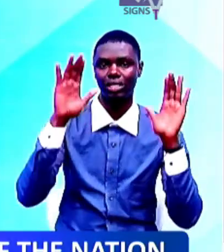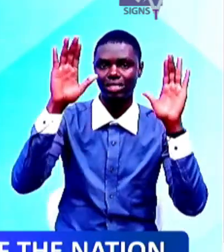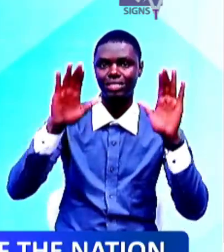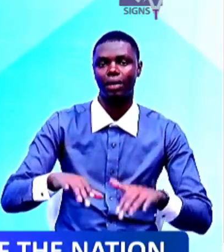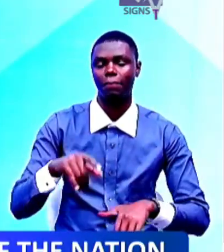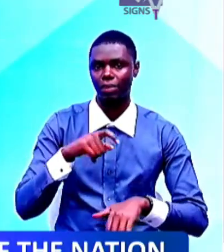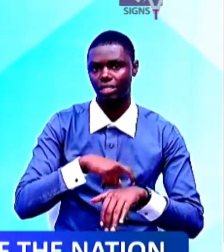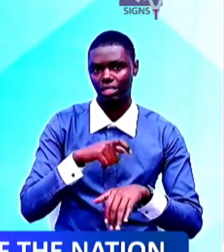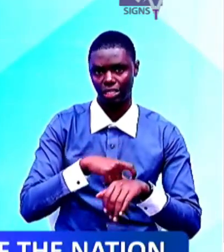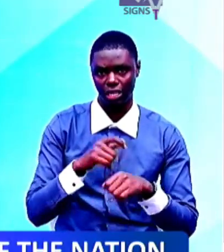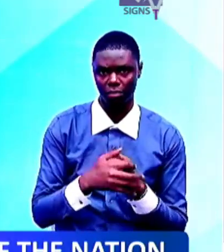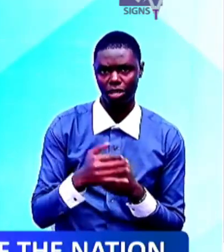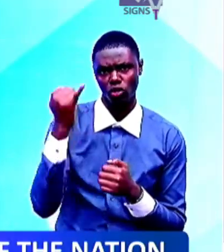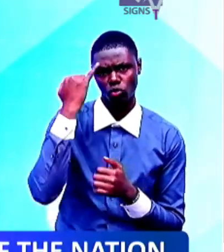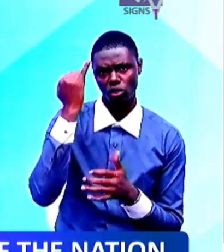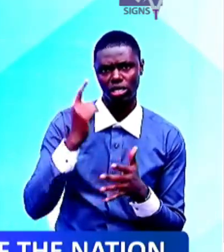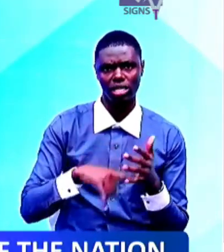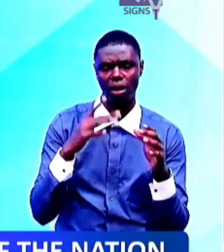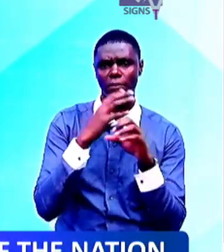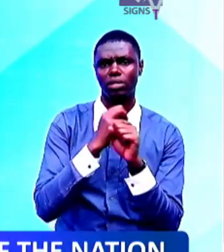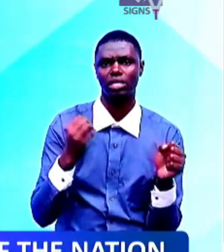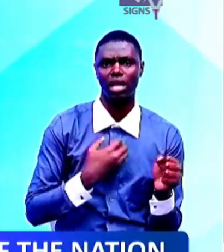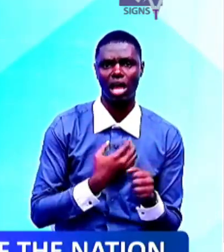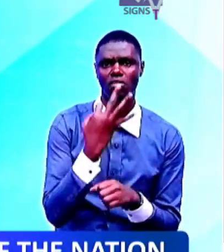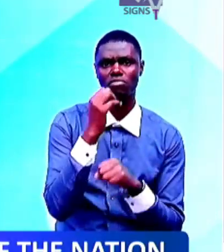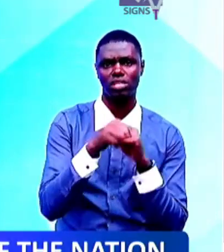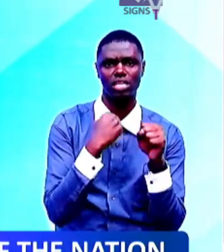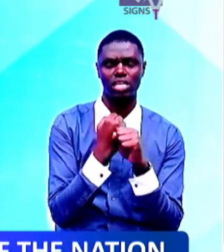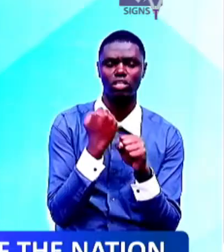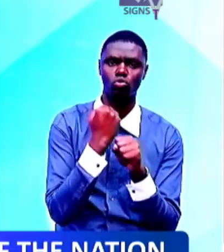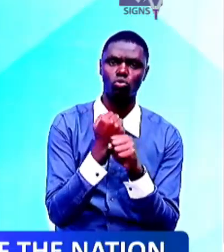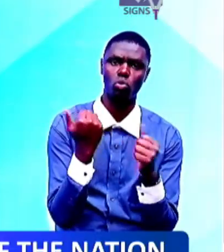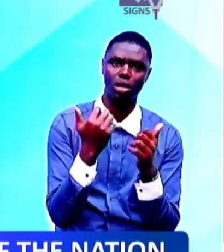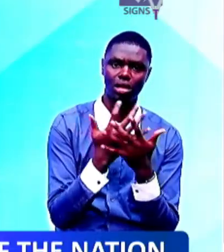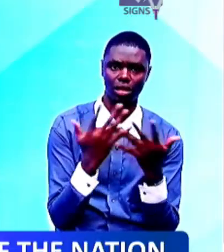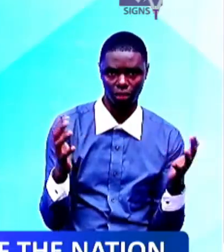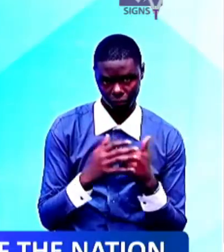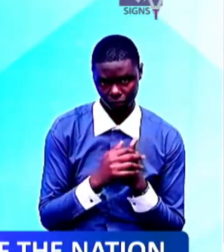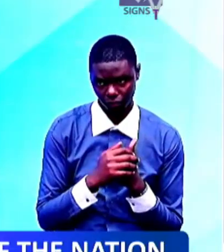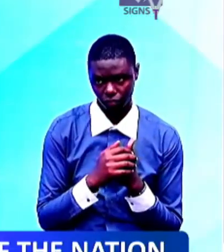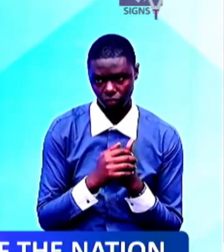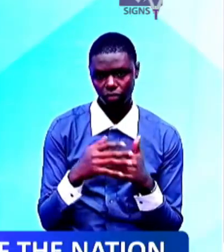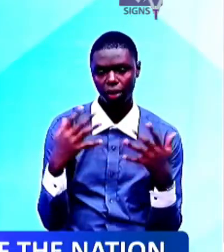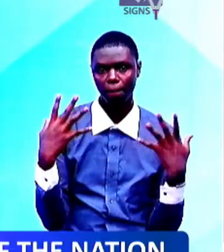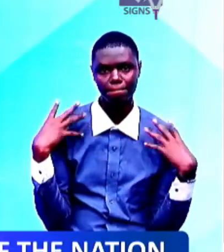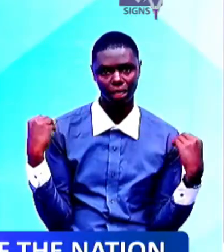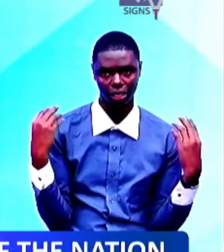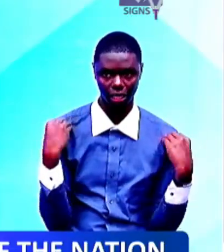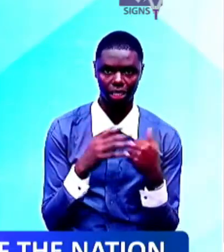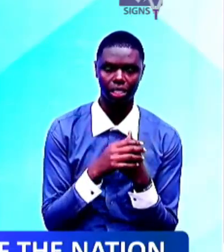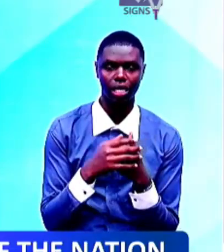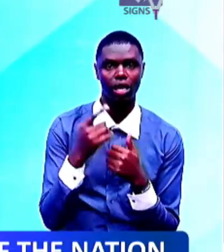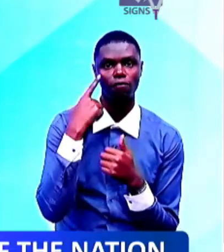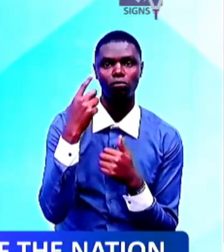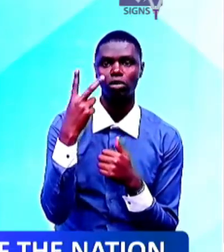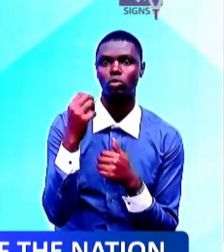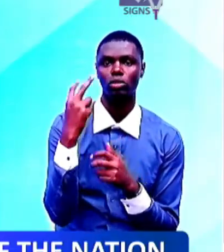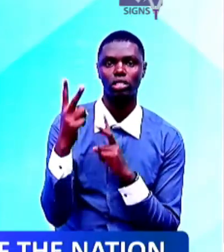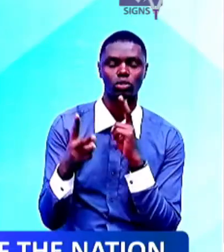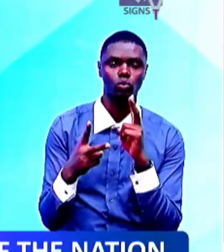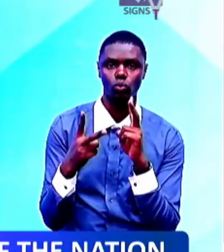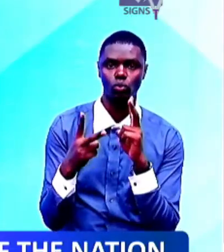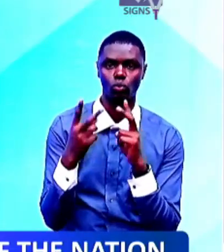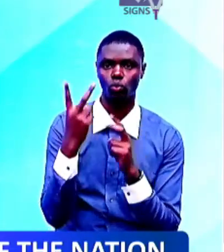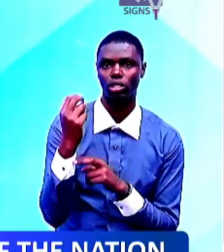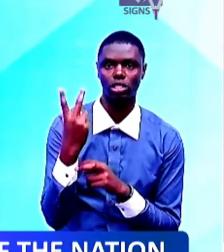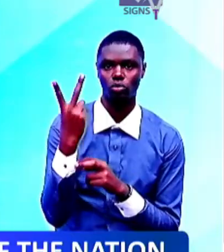period. So ideally, a president has only 3 years to do anything much that he can do, practically. So for the